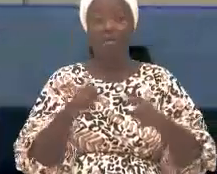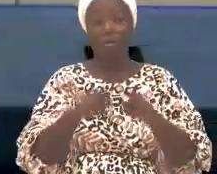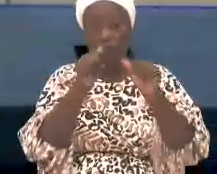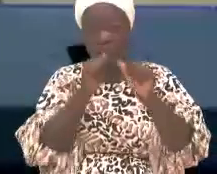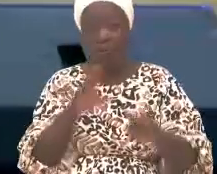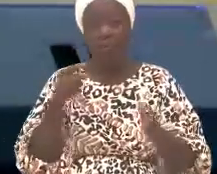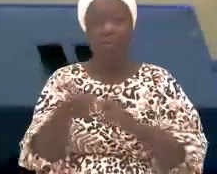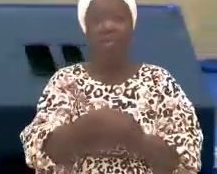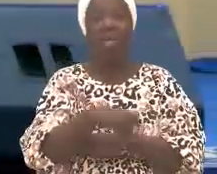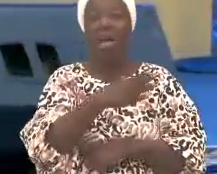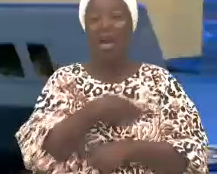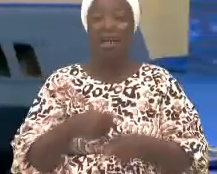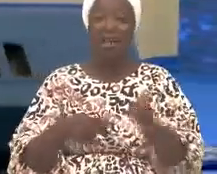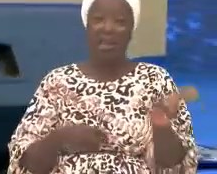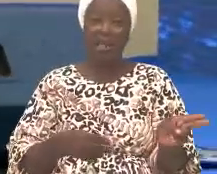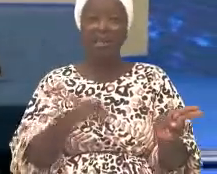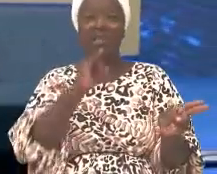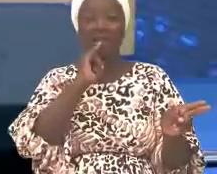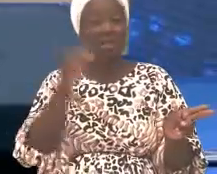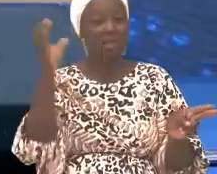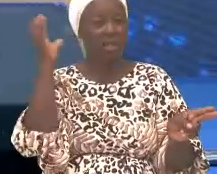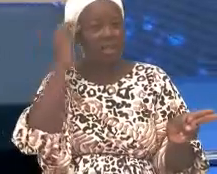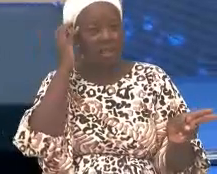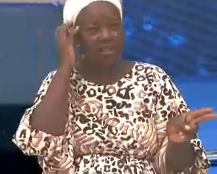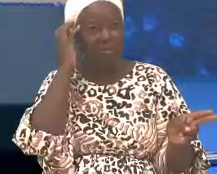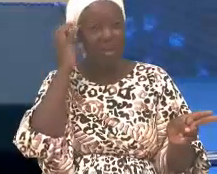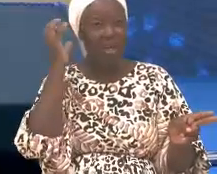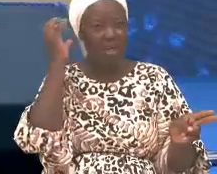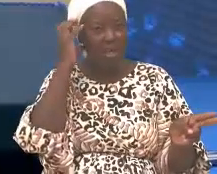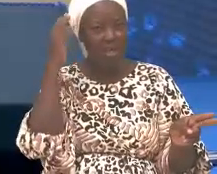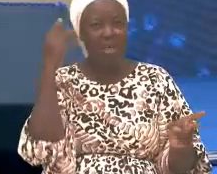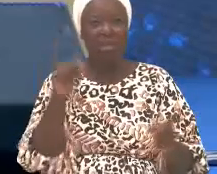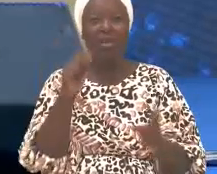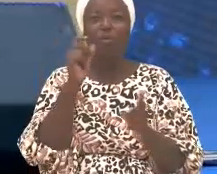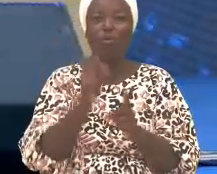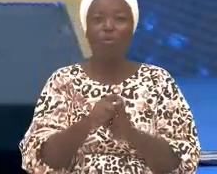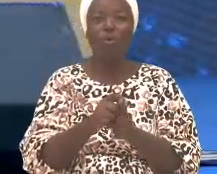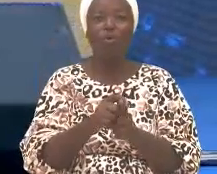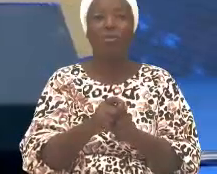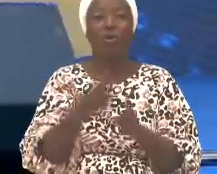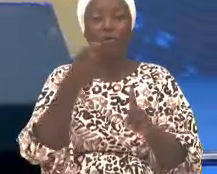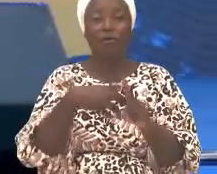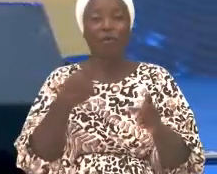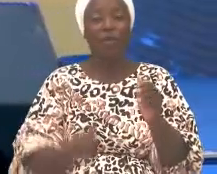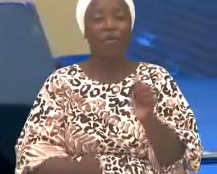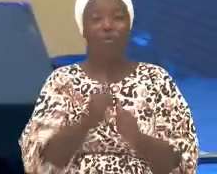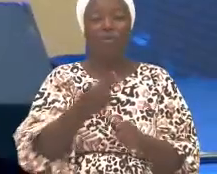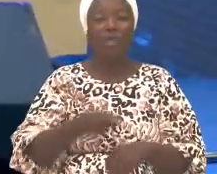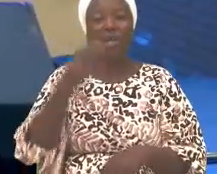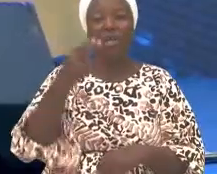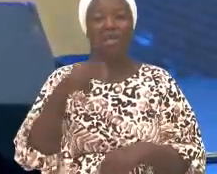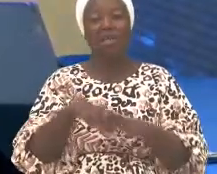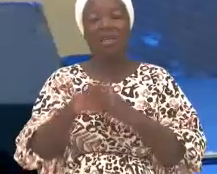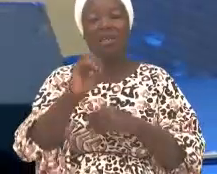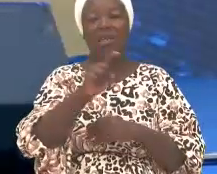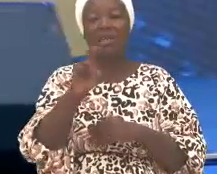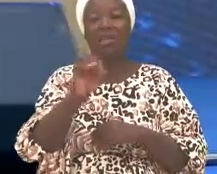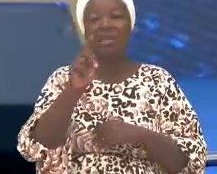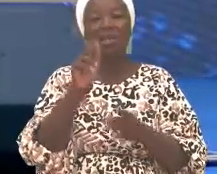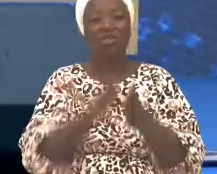And H is hear the word from the Most High. Look at Ezekiel chapter 3 verse